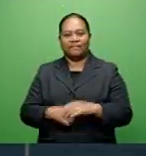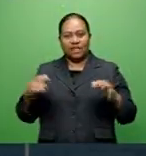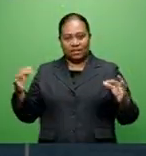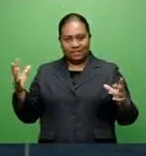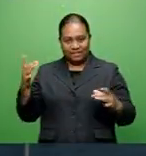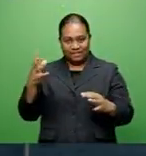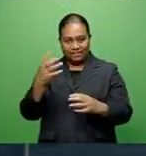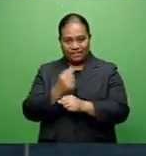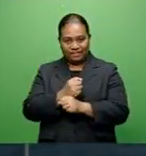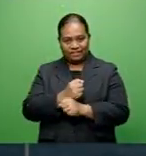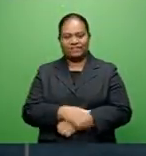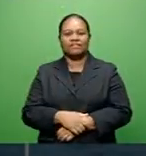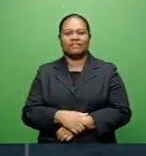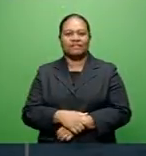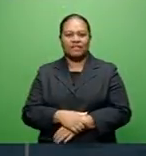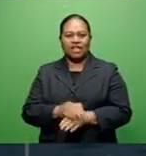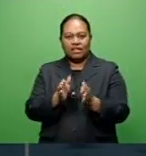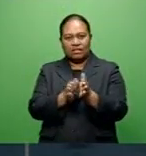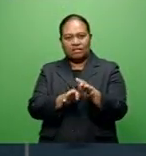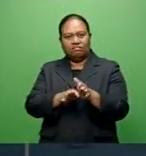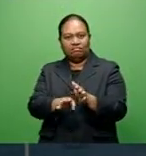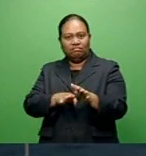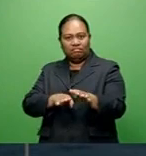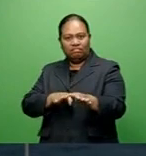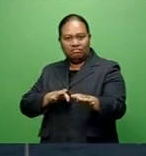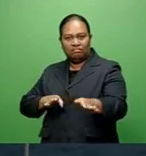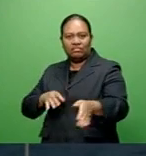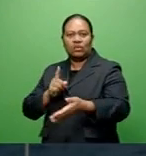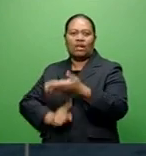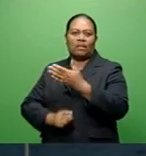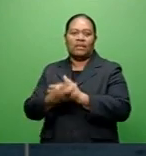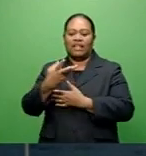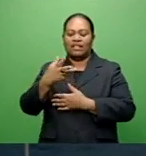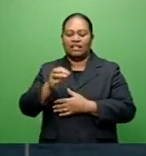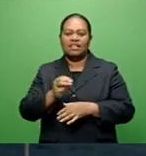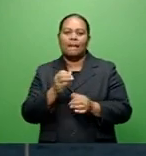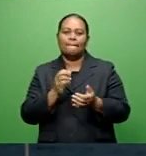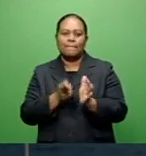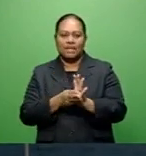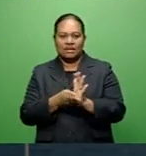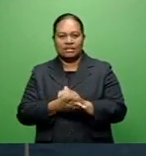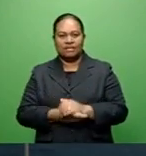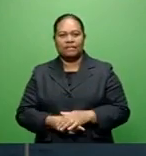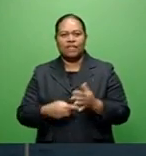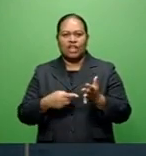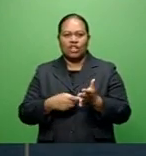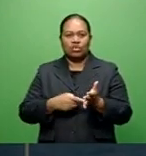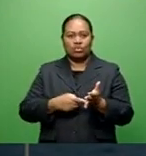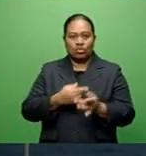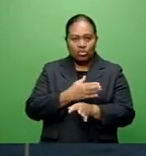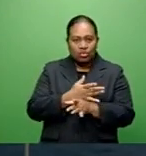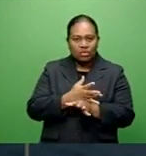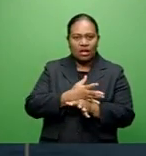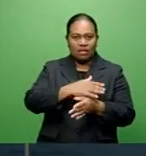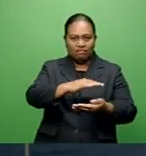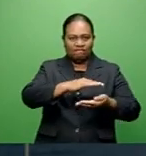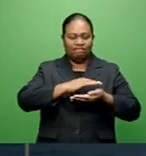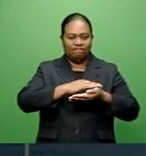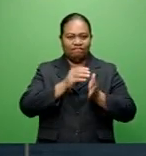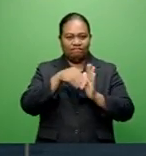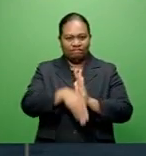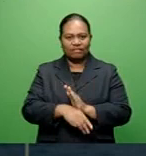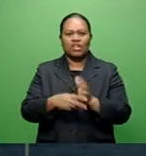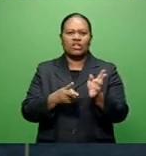Recapping our main stories, traffic delays of up to 90 minutes in Suva, tuna stock declines, and village